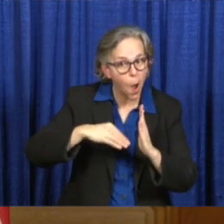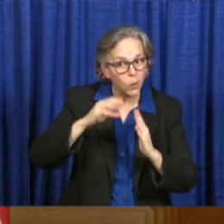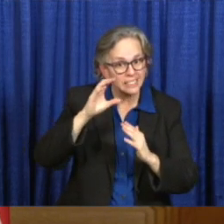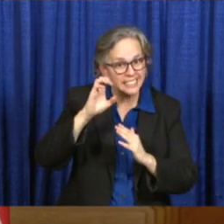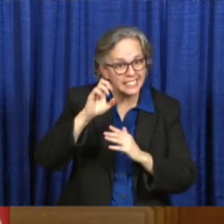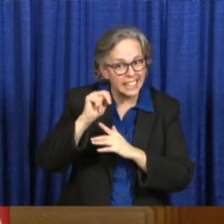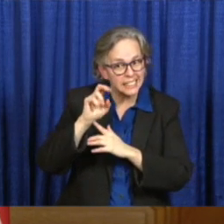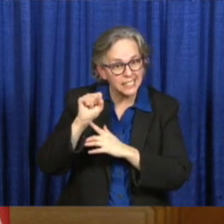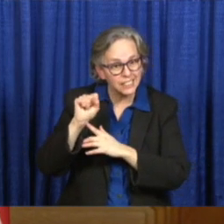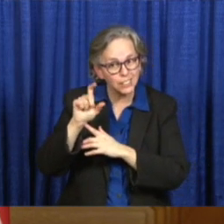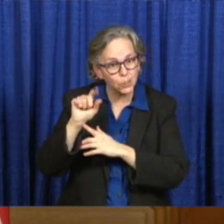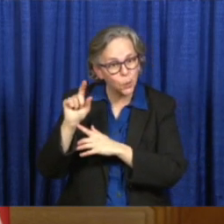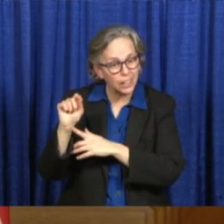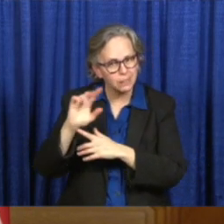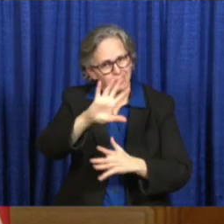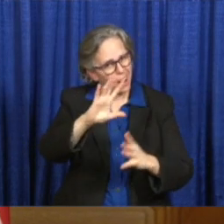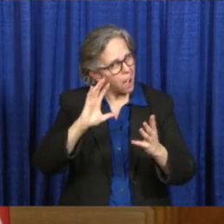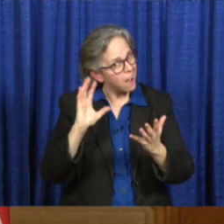do so.